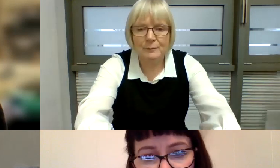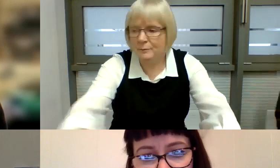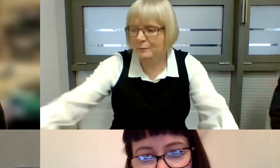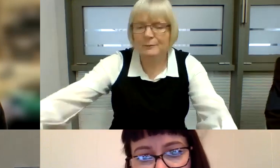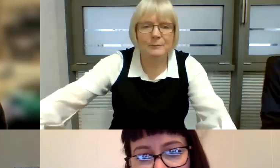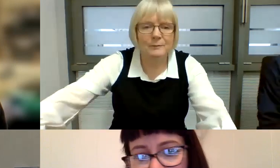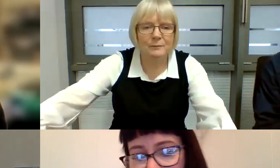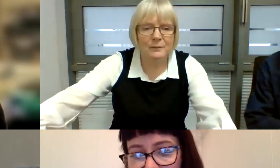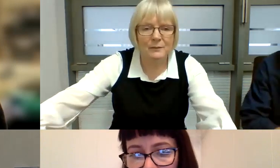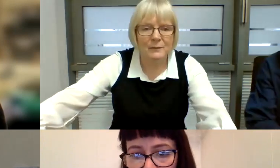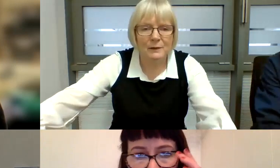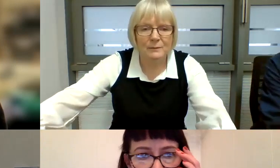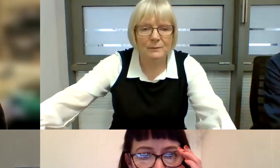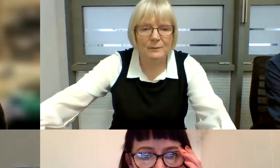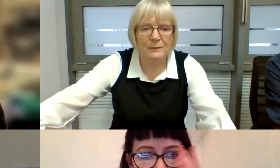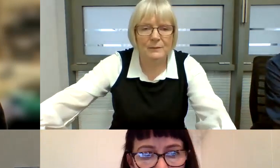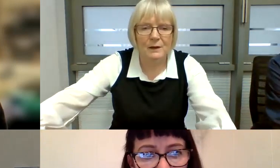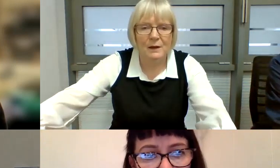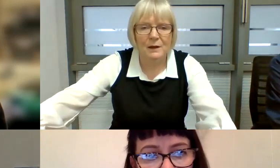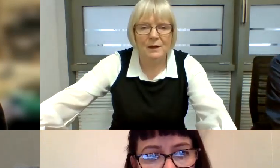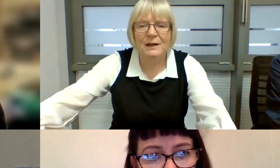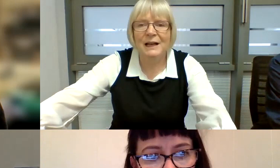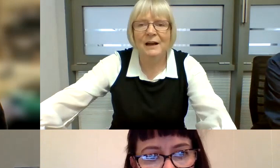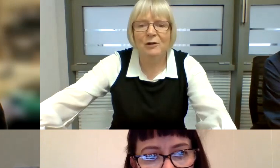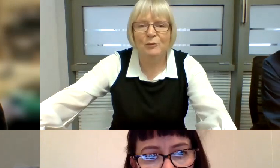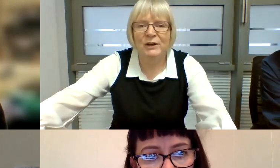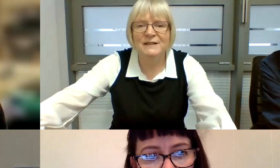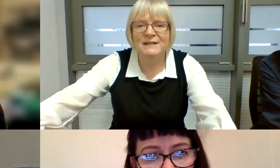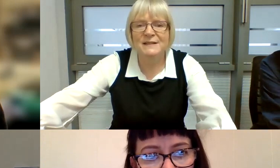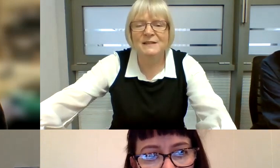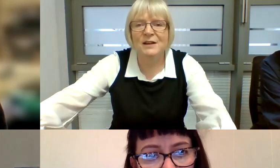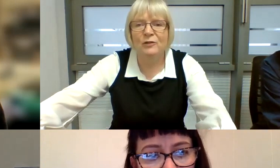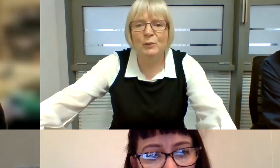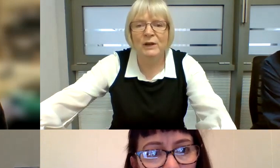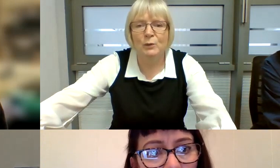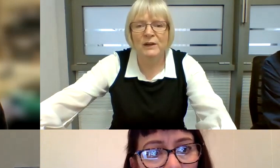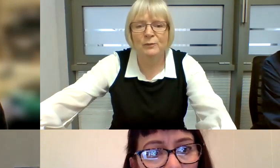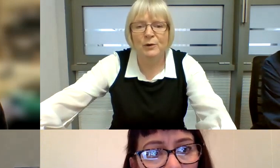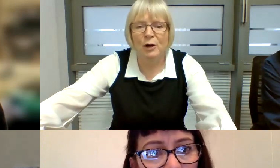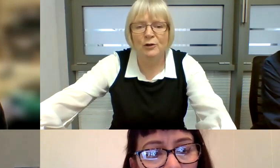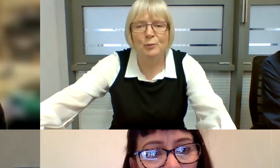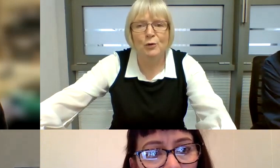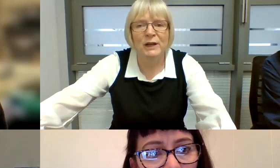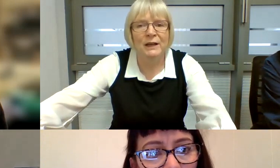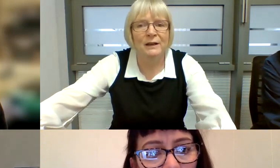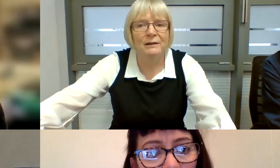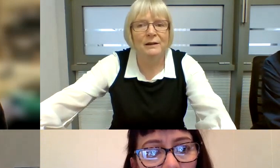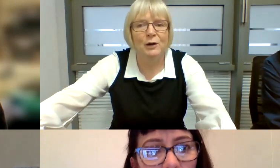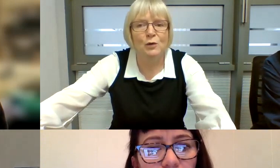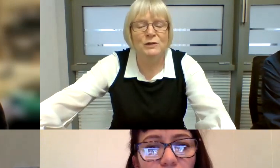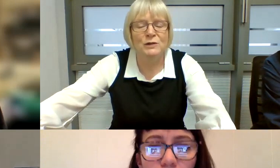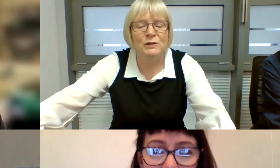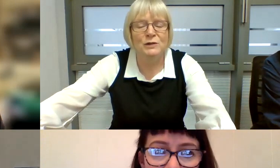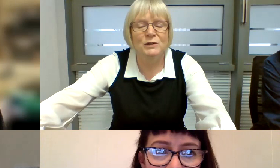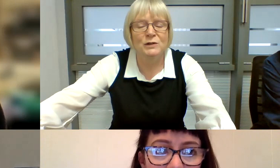ask question, or have any points that they'd like to share. I'm really sorry. We've got another booking.